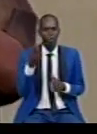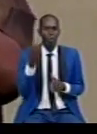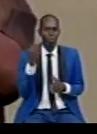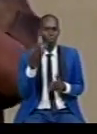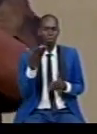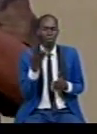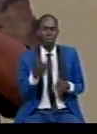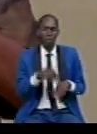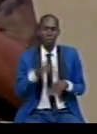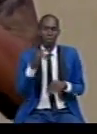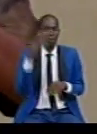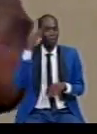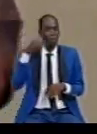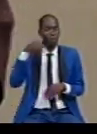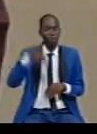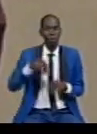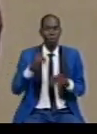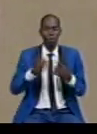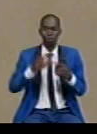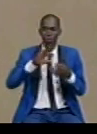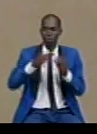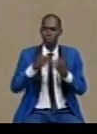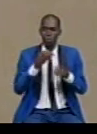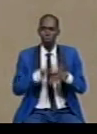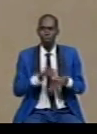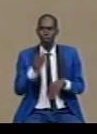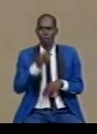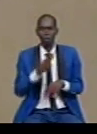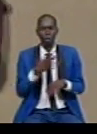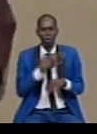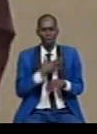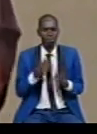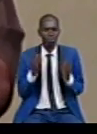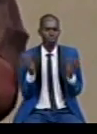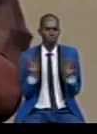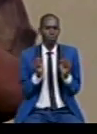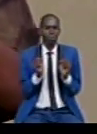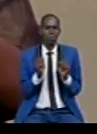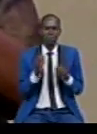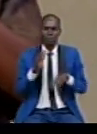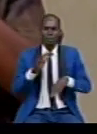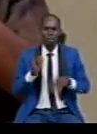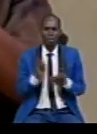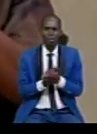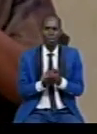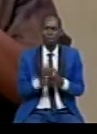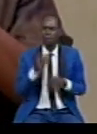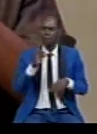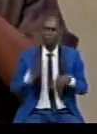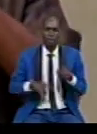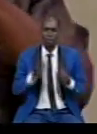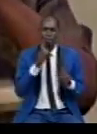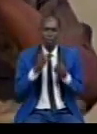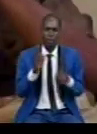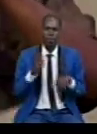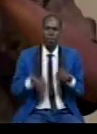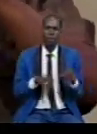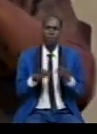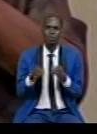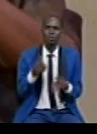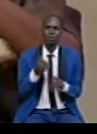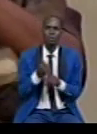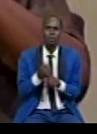something that I've been for that day, I call him, I cannot speak, I cannot explain myself, unless my wife that told explain. Even when I